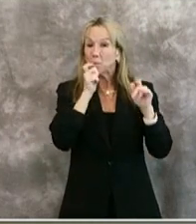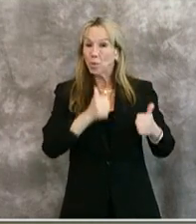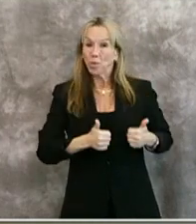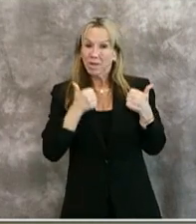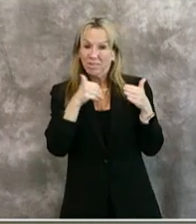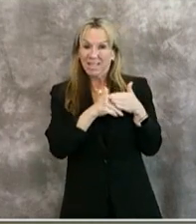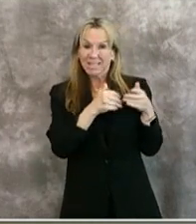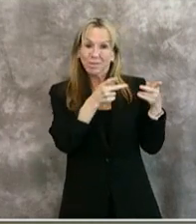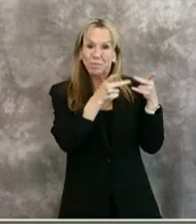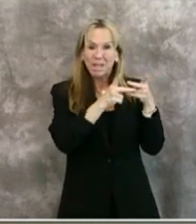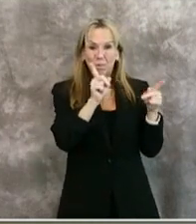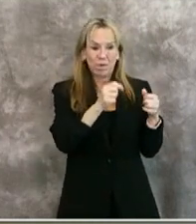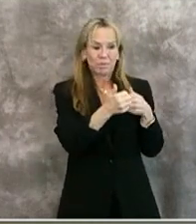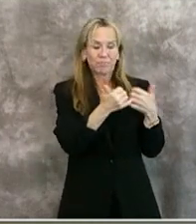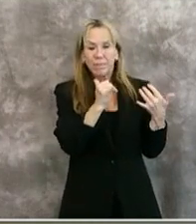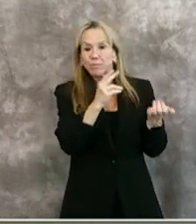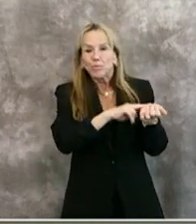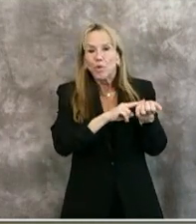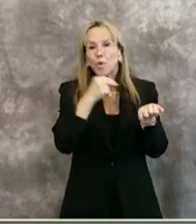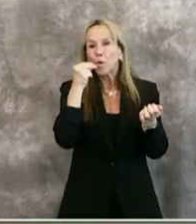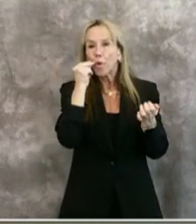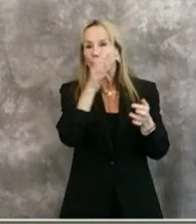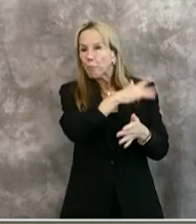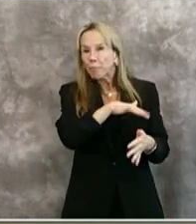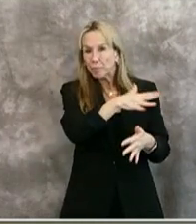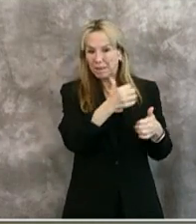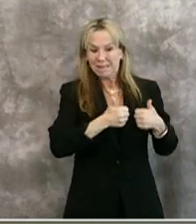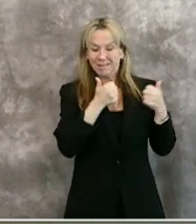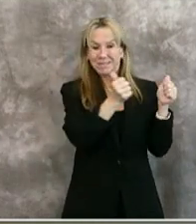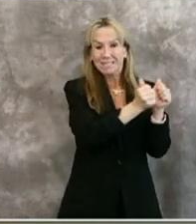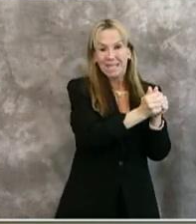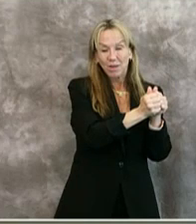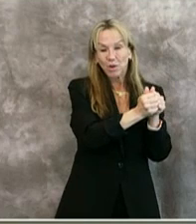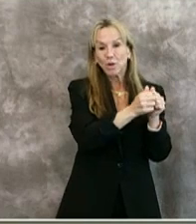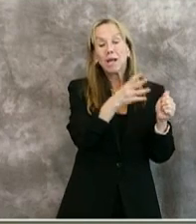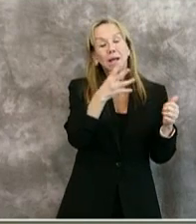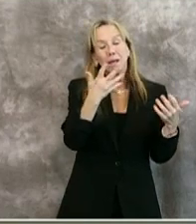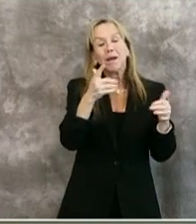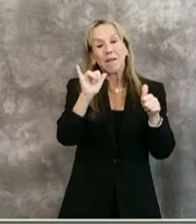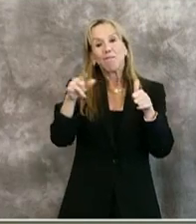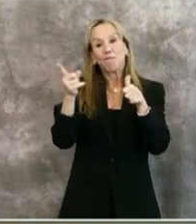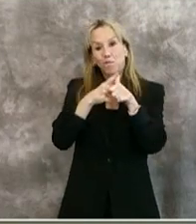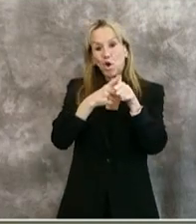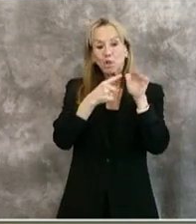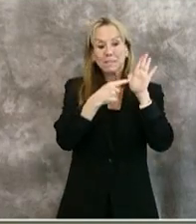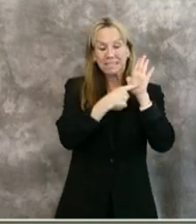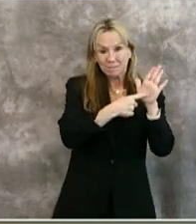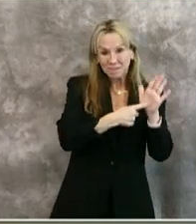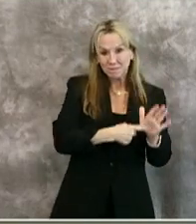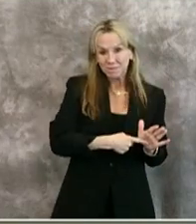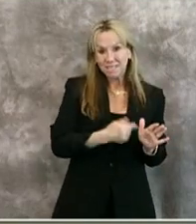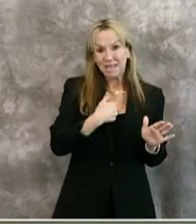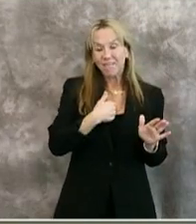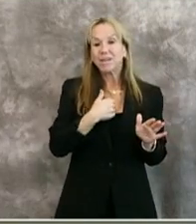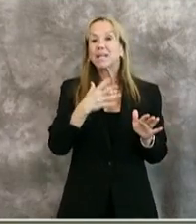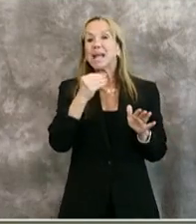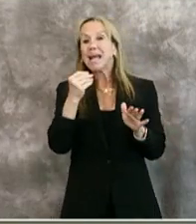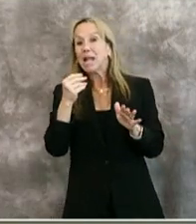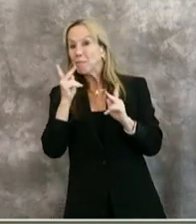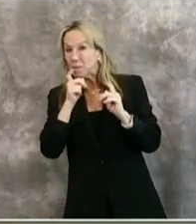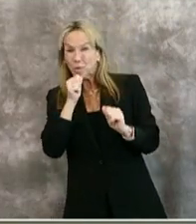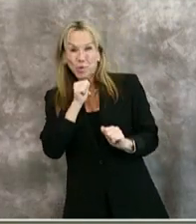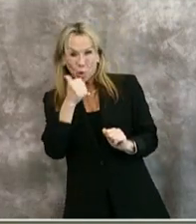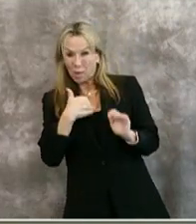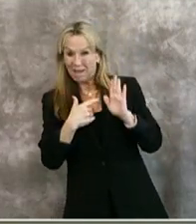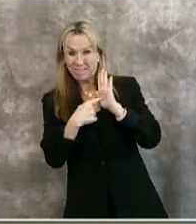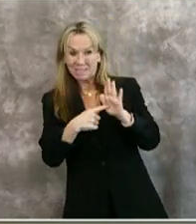approach to reprioritize our focus on symptomatic folks and asymptomatic folks who are in the settings I just